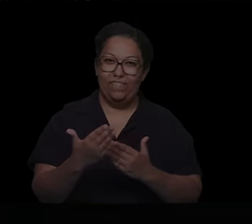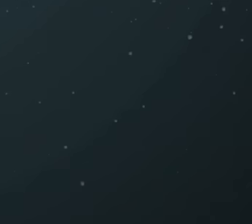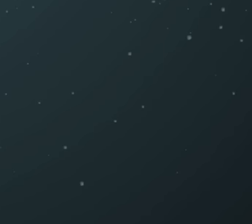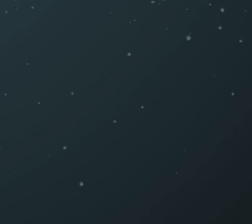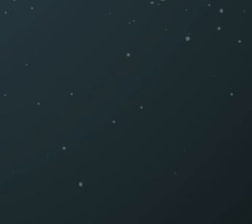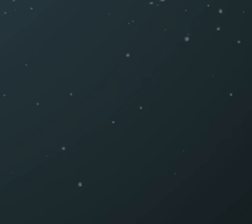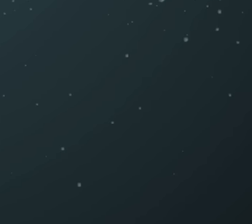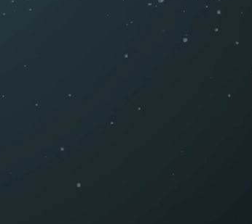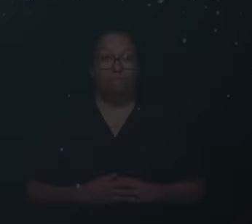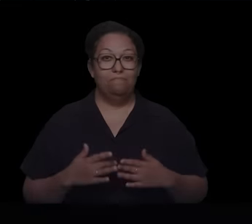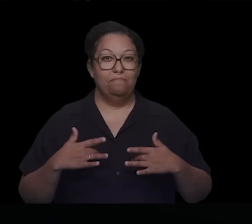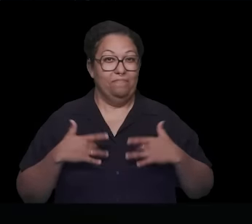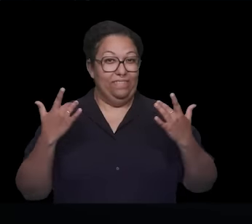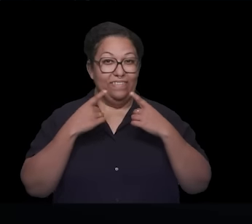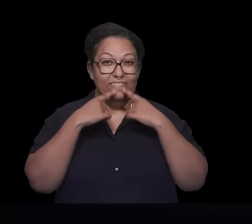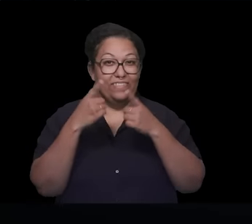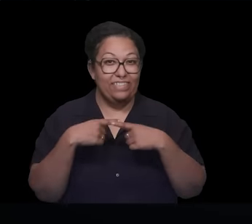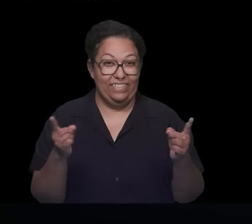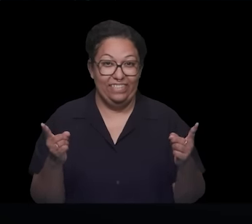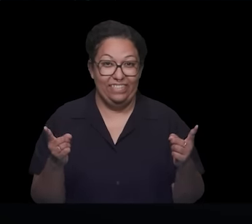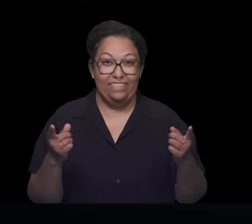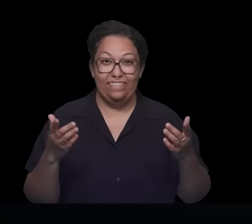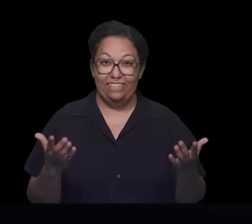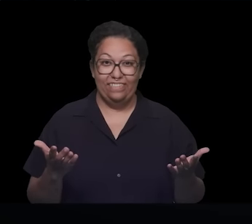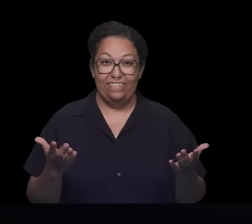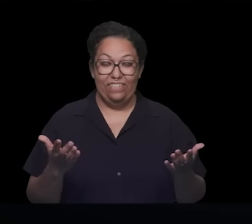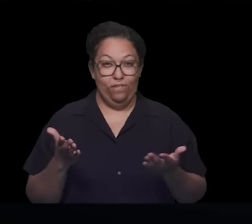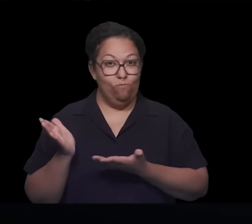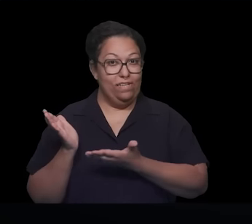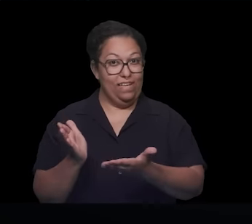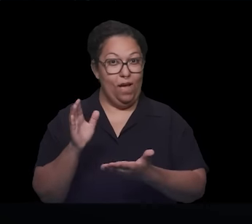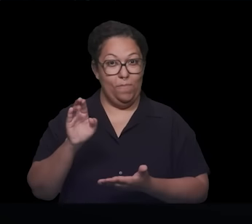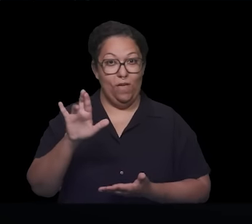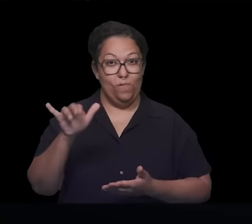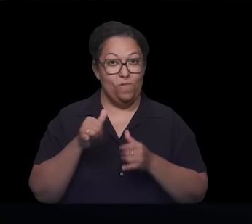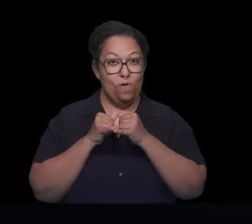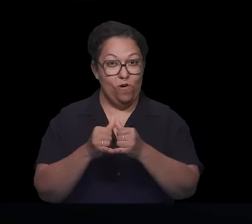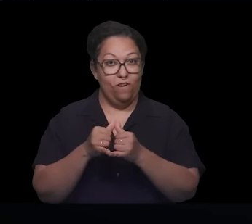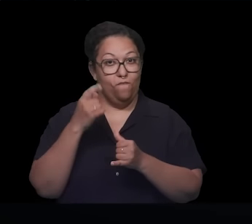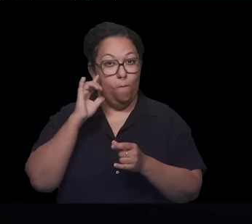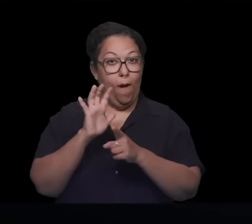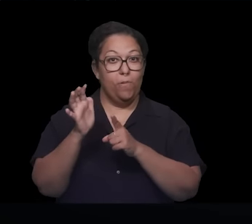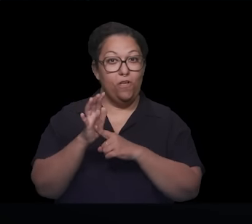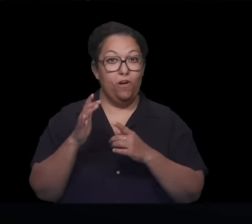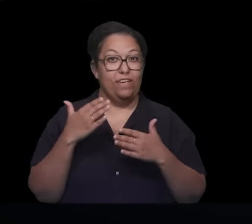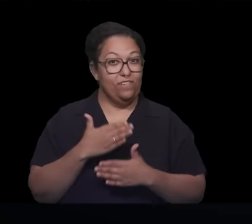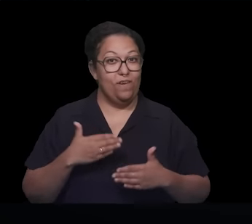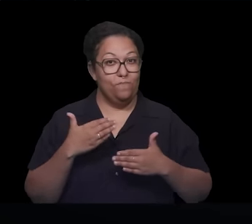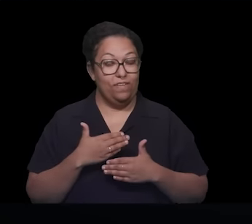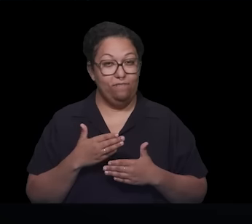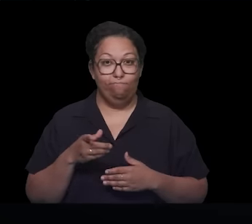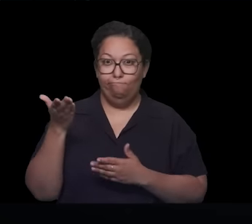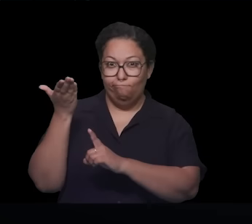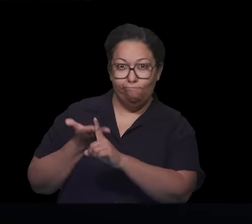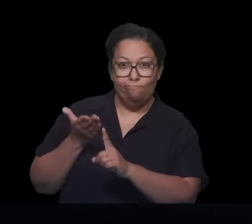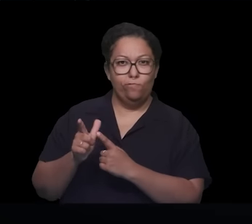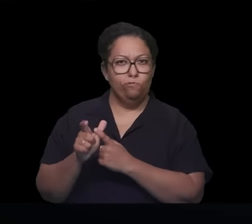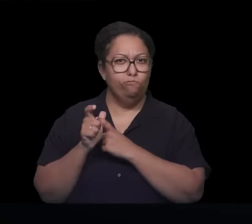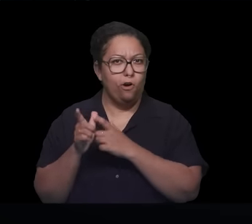you. I am so excited to announce this. To present the Gorrie Award for Popular